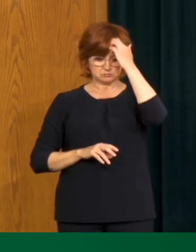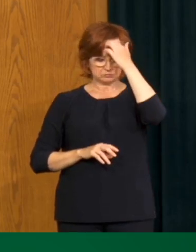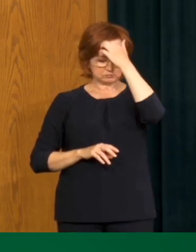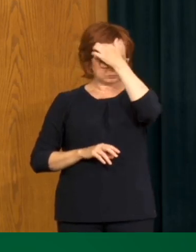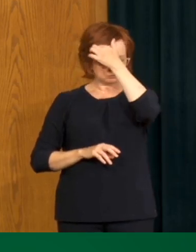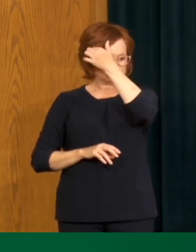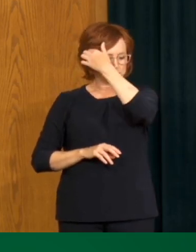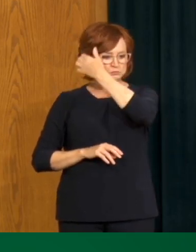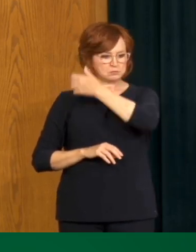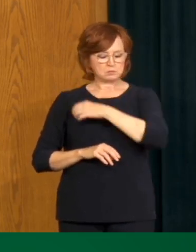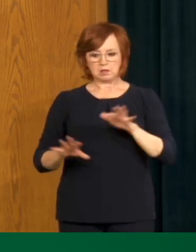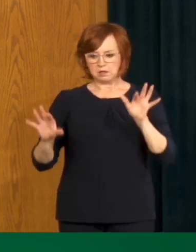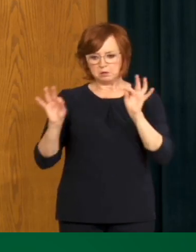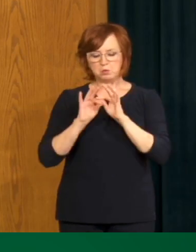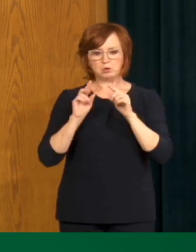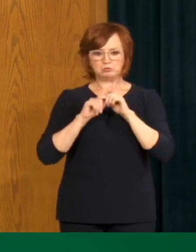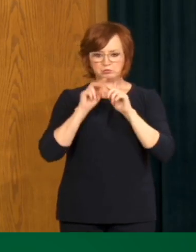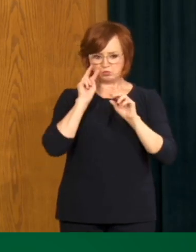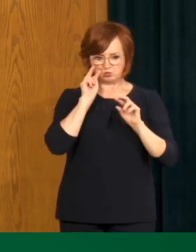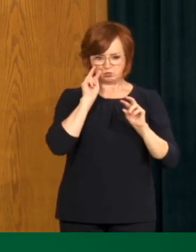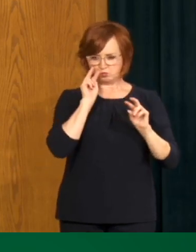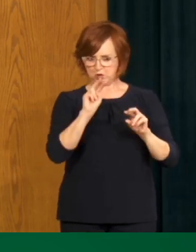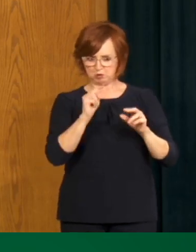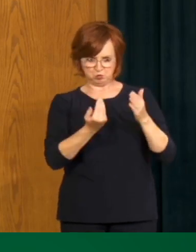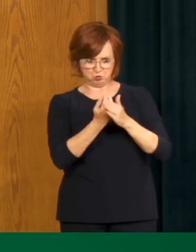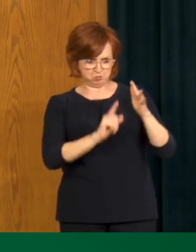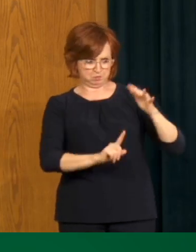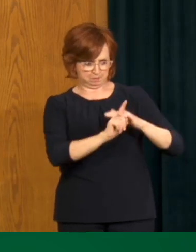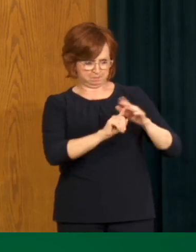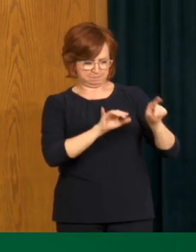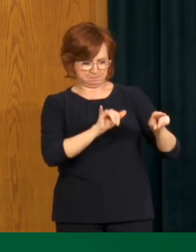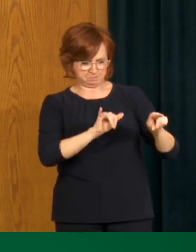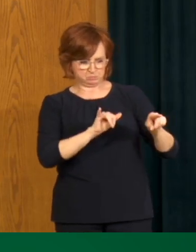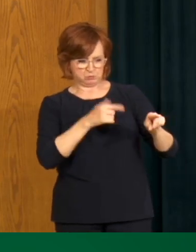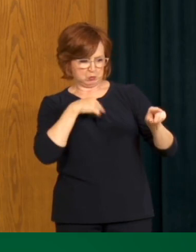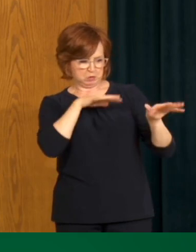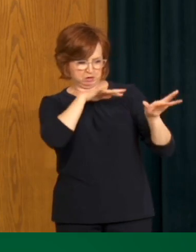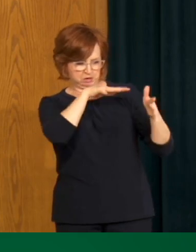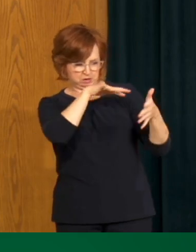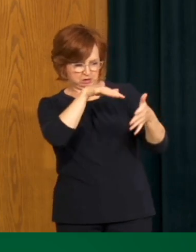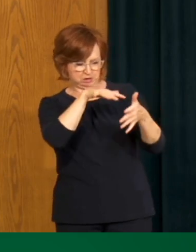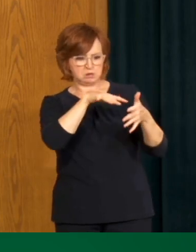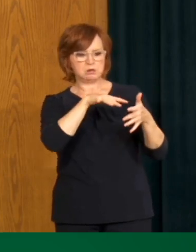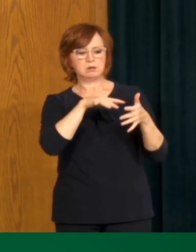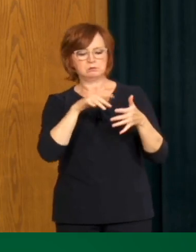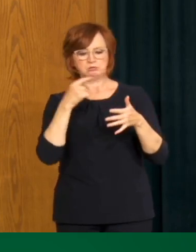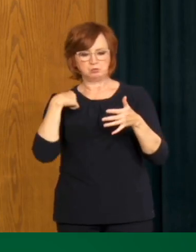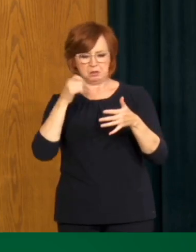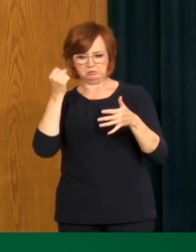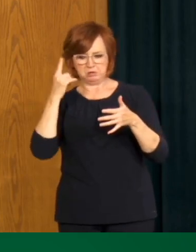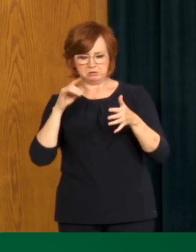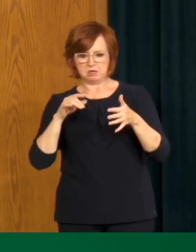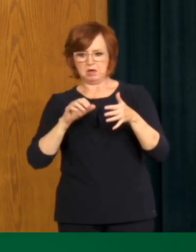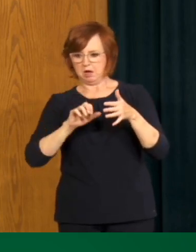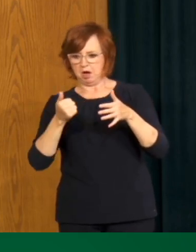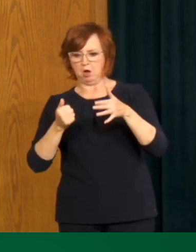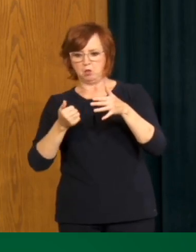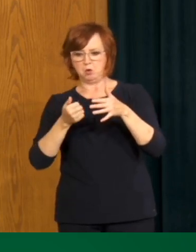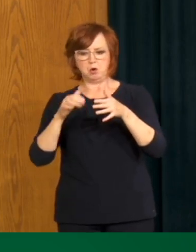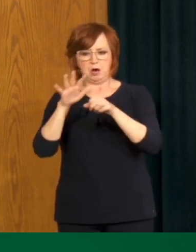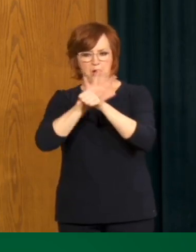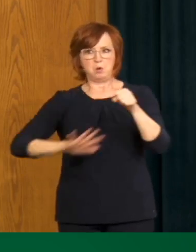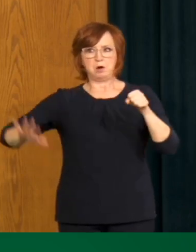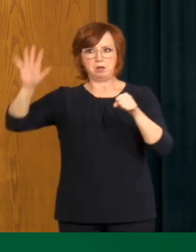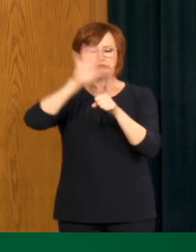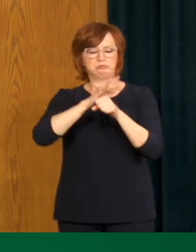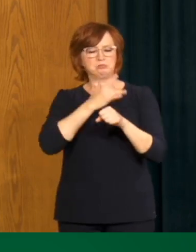occur in Saskatchewan. We understand that there will always be pop-up cases and they need to seek testing and isolate. If